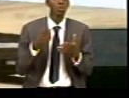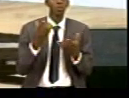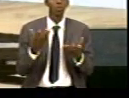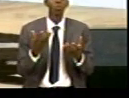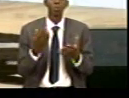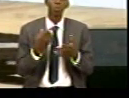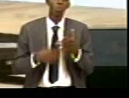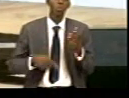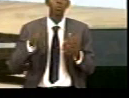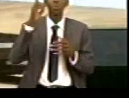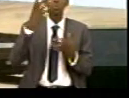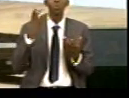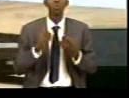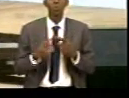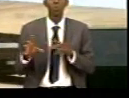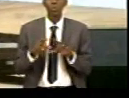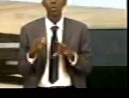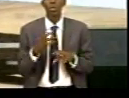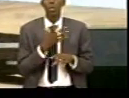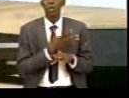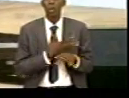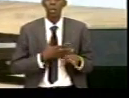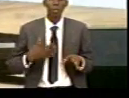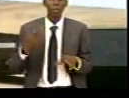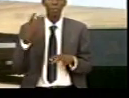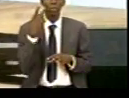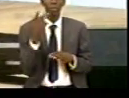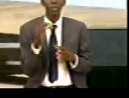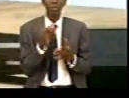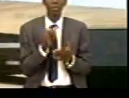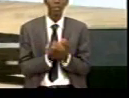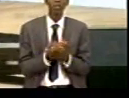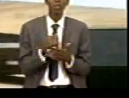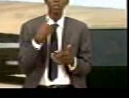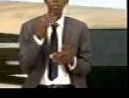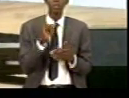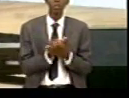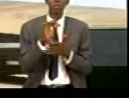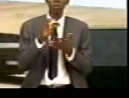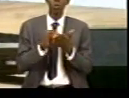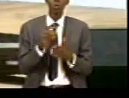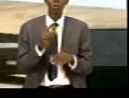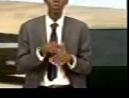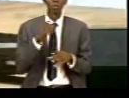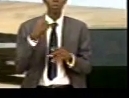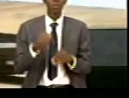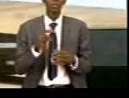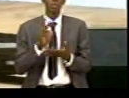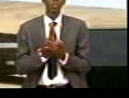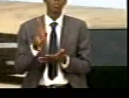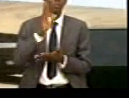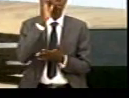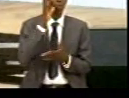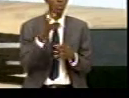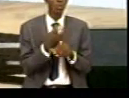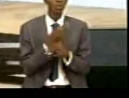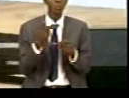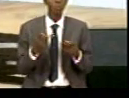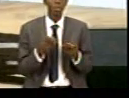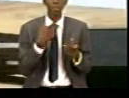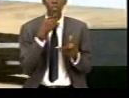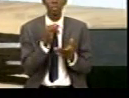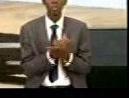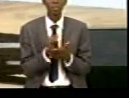the word in your own days that the rapture is going to take place. And he says, in your days, I will